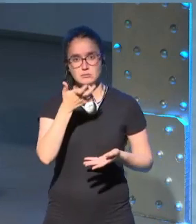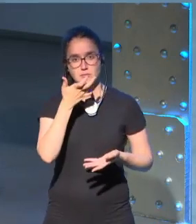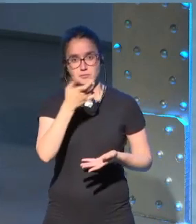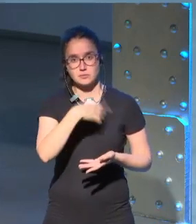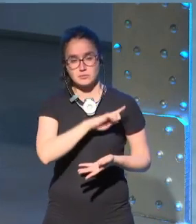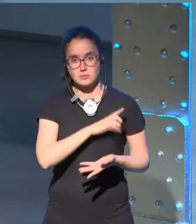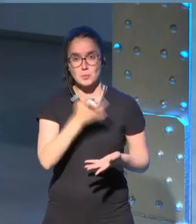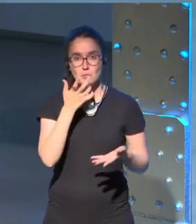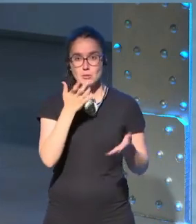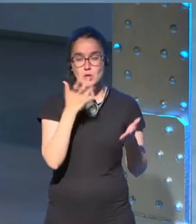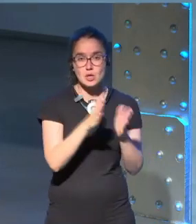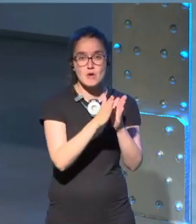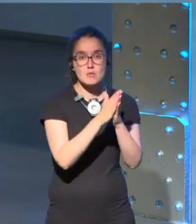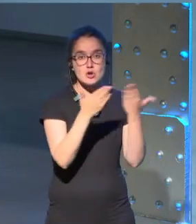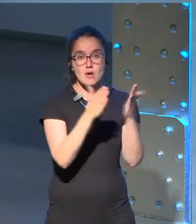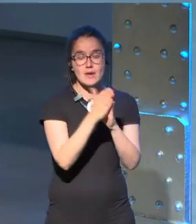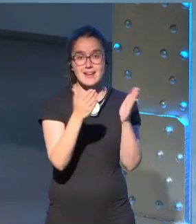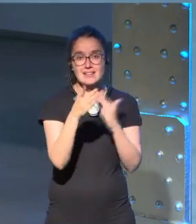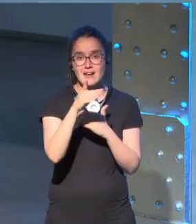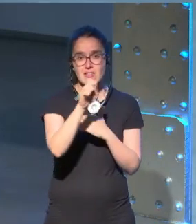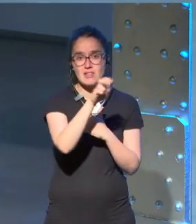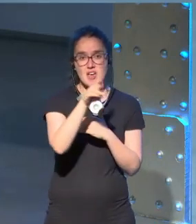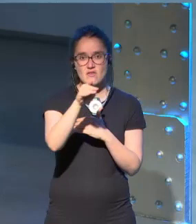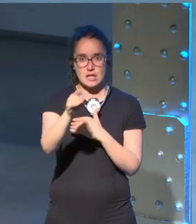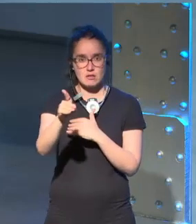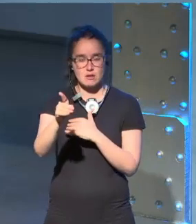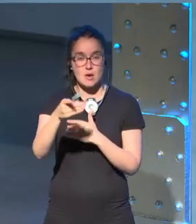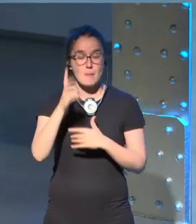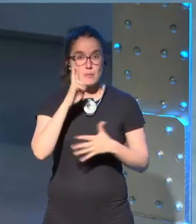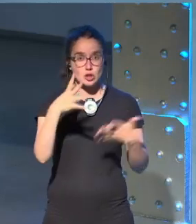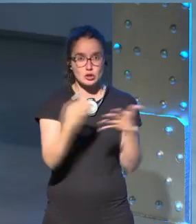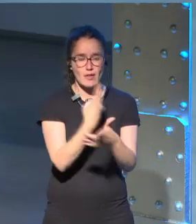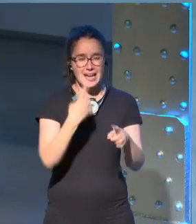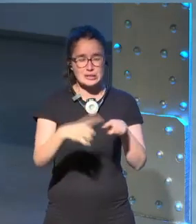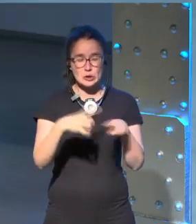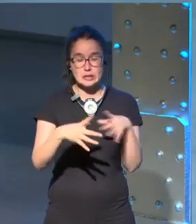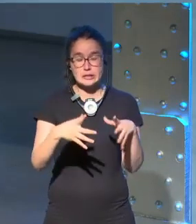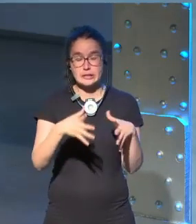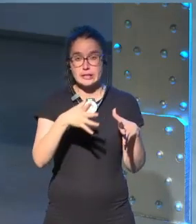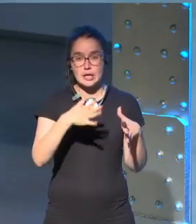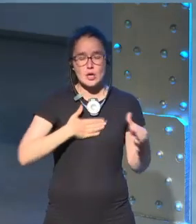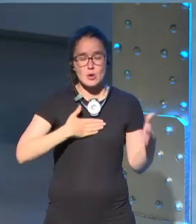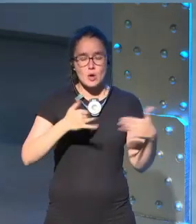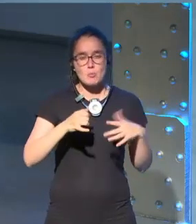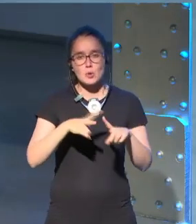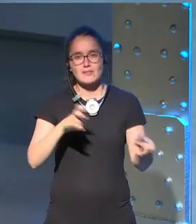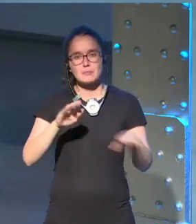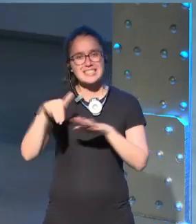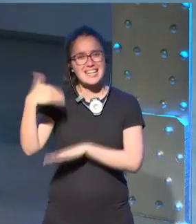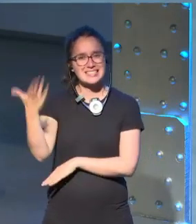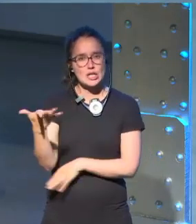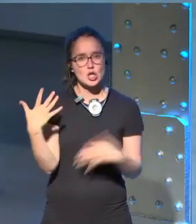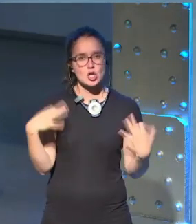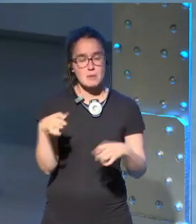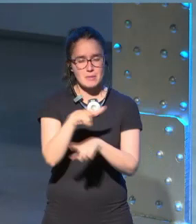that virtually everything awful that happens a little bit out of sight. And generally, people come to it, they may describe